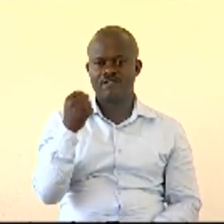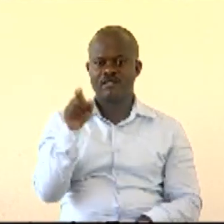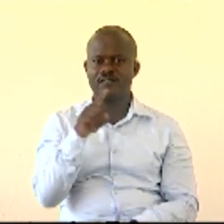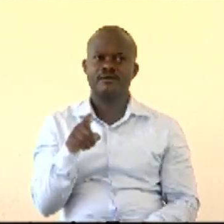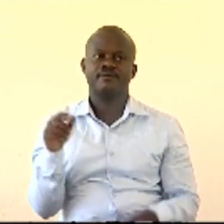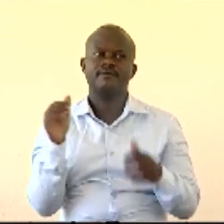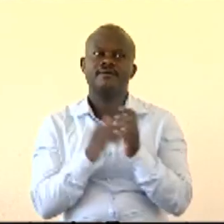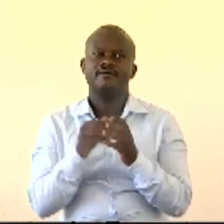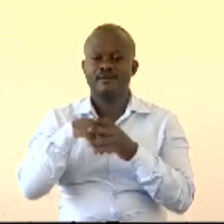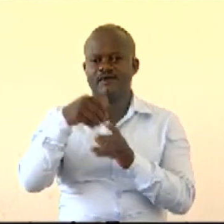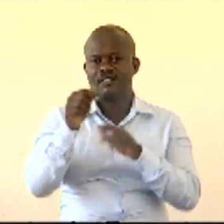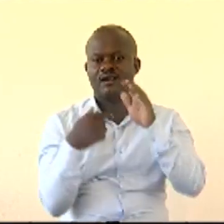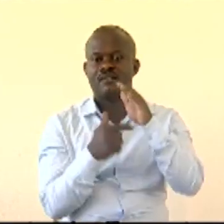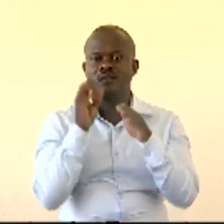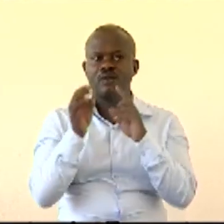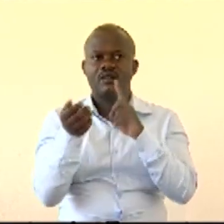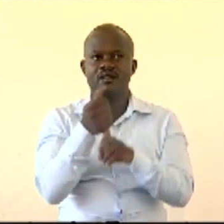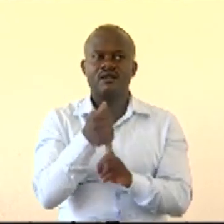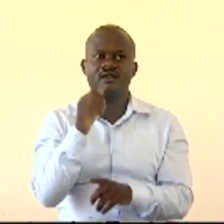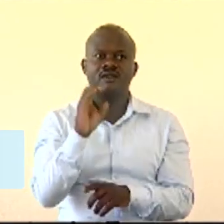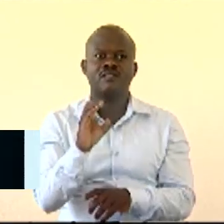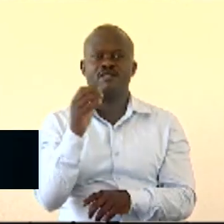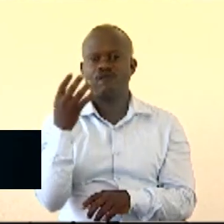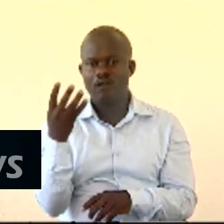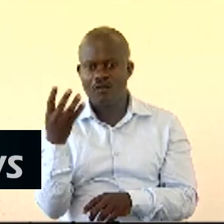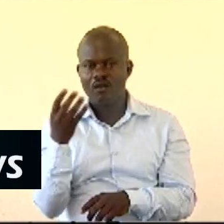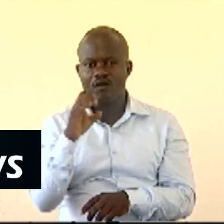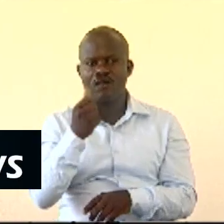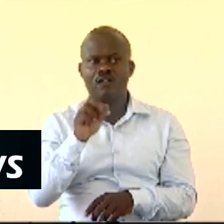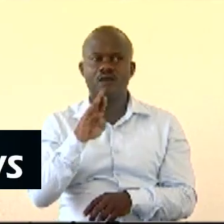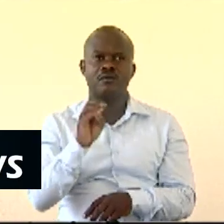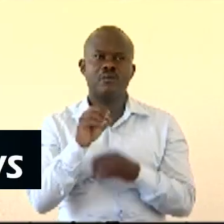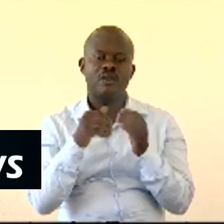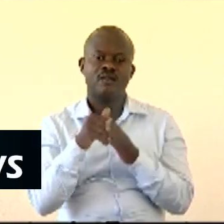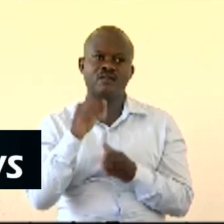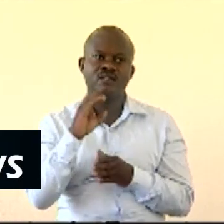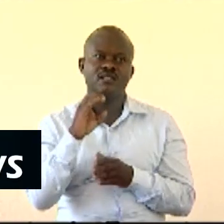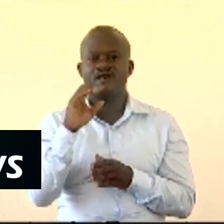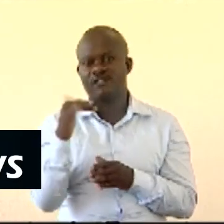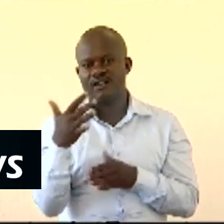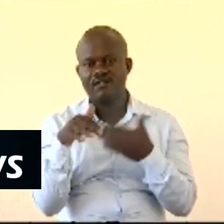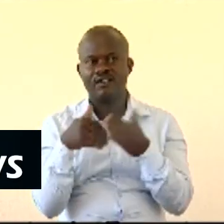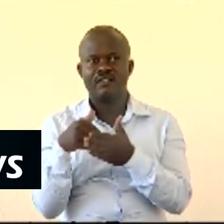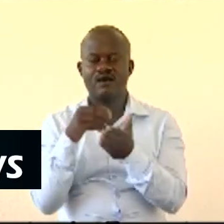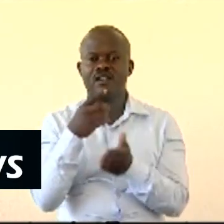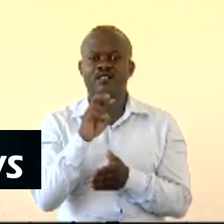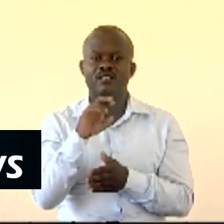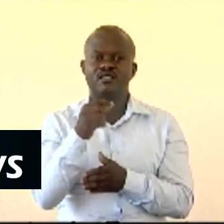And in that case, we get C for carbon, we have C5, and for hydrogen, we